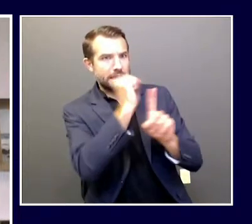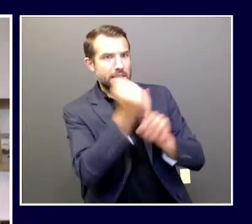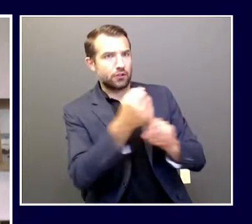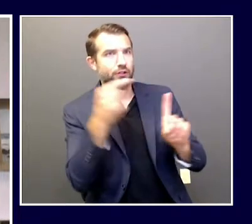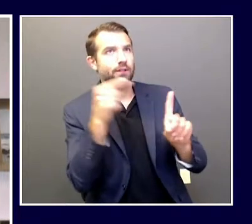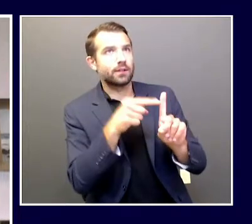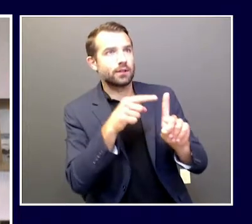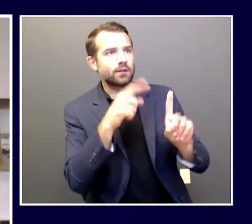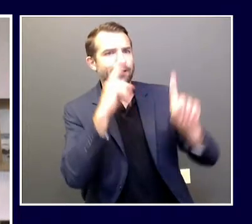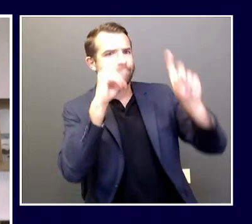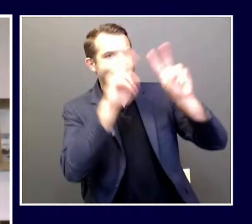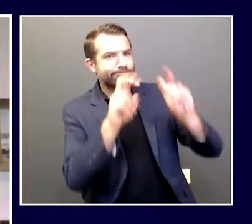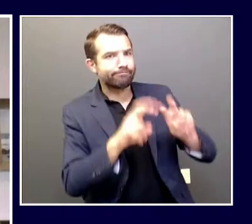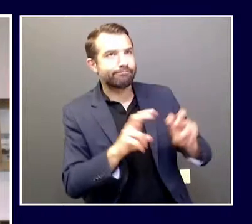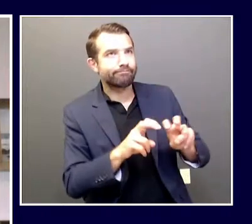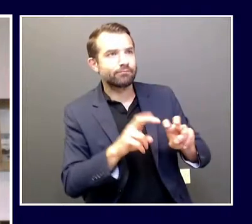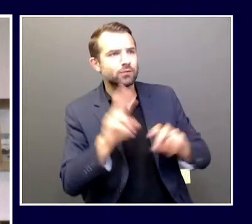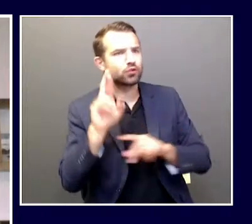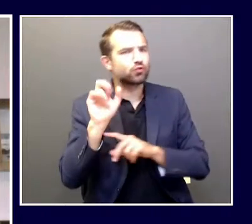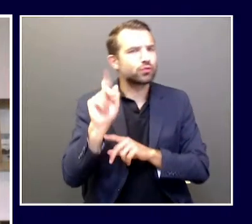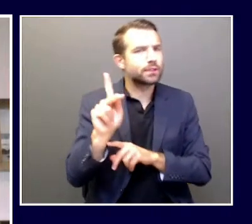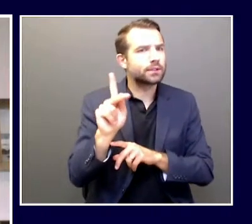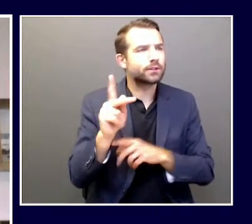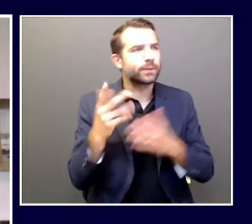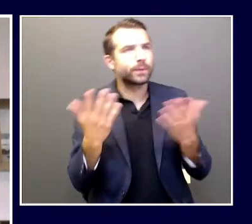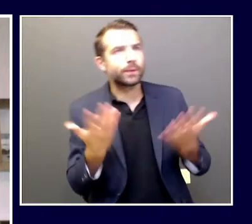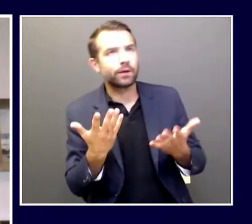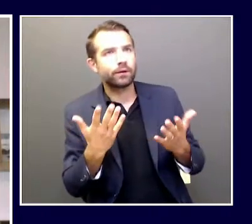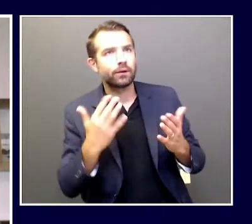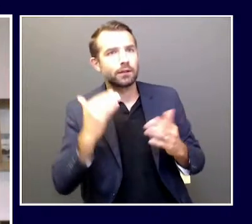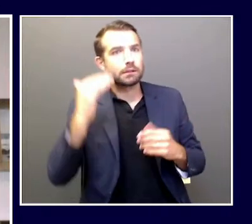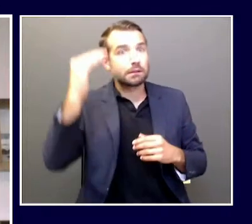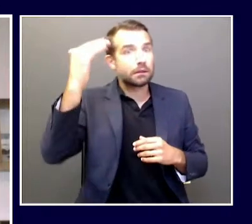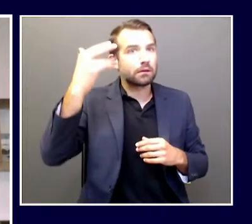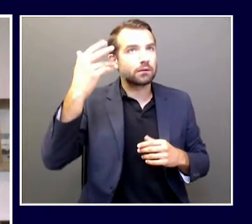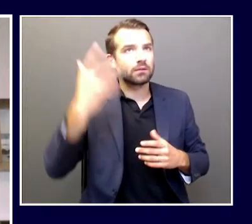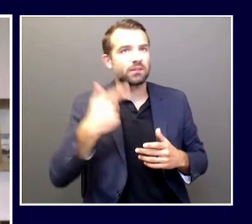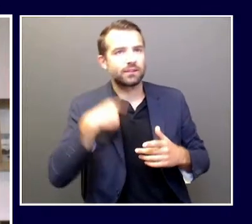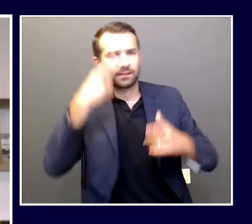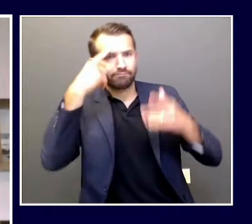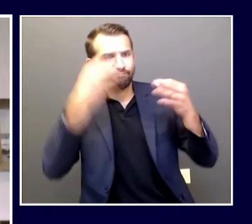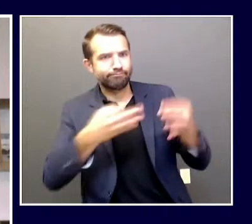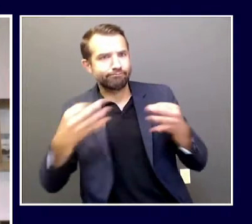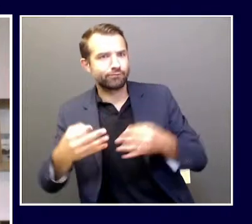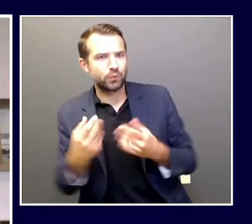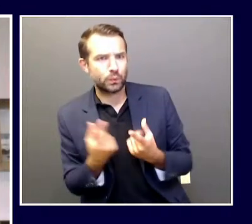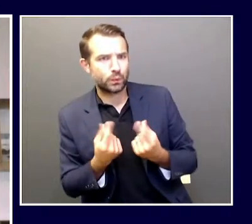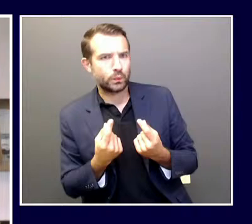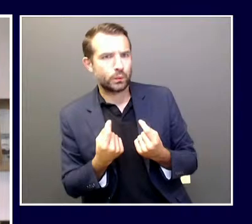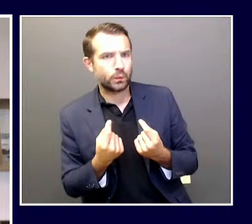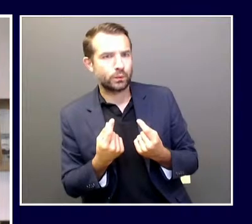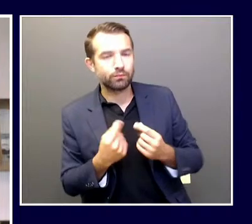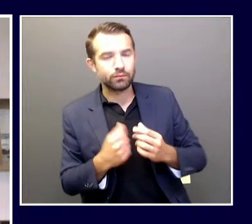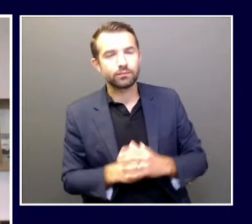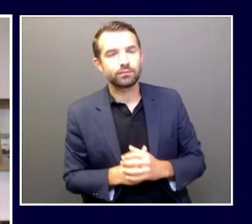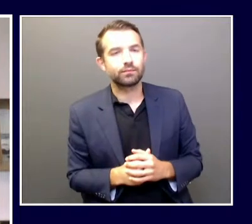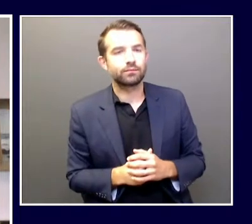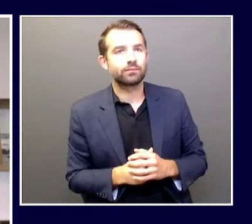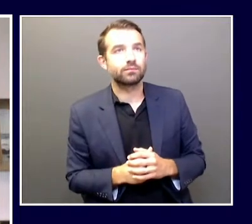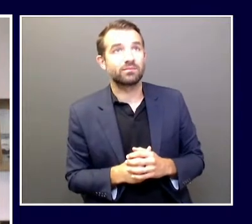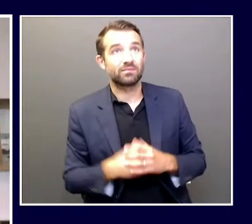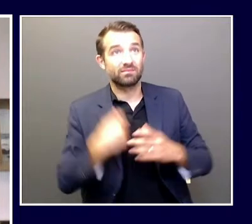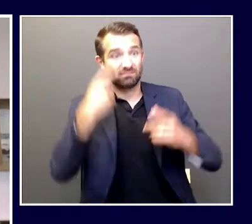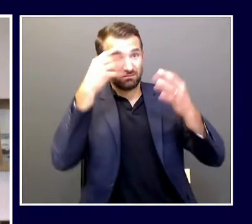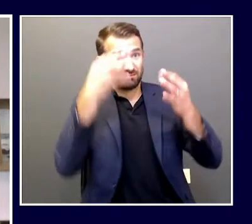United States and in Maine, making those decisions during the pandemic has been challenging just at